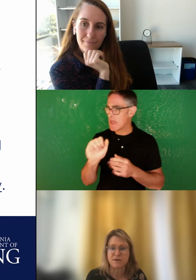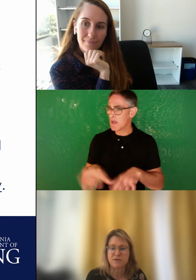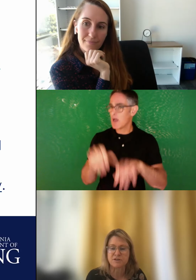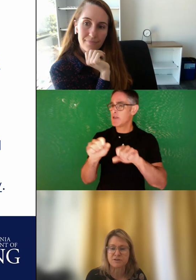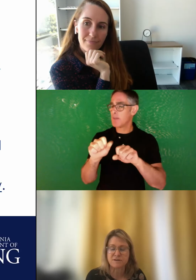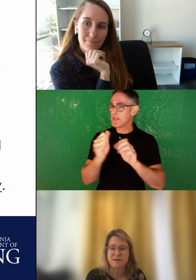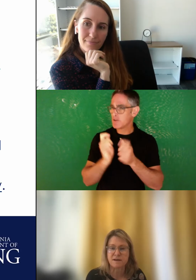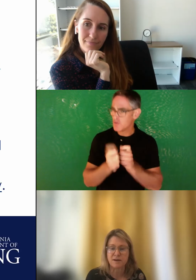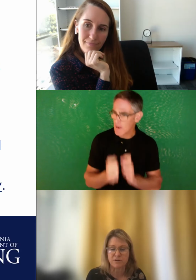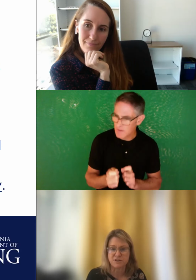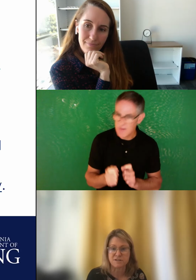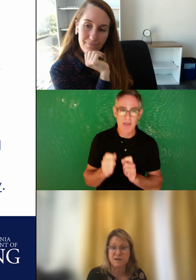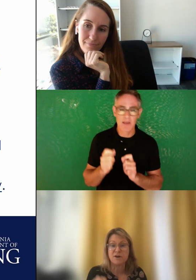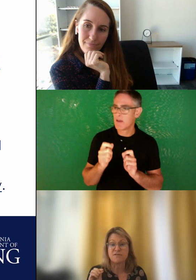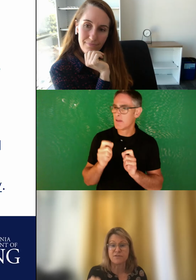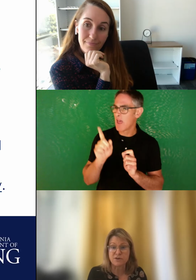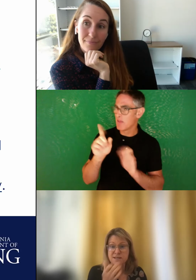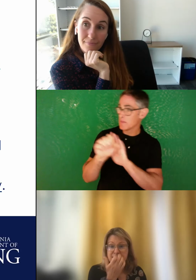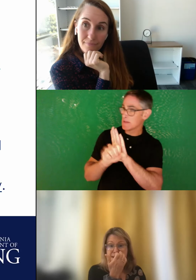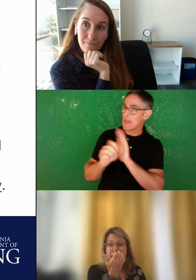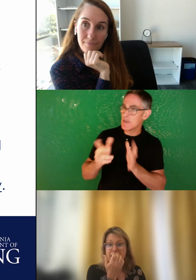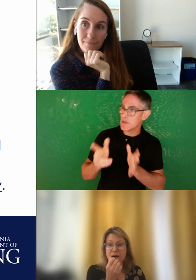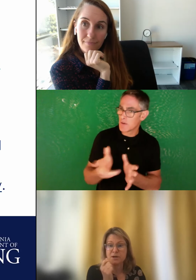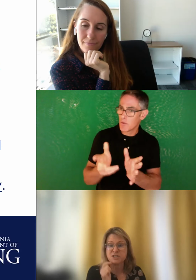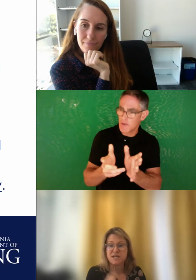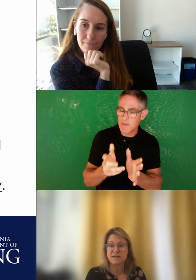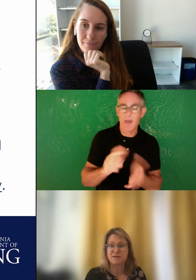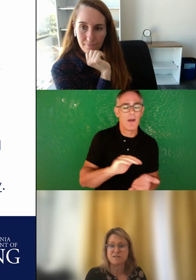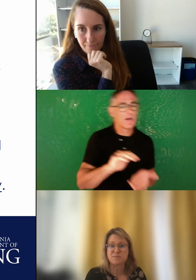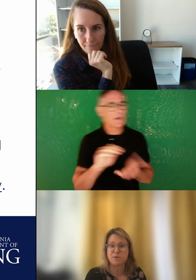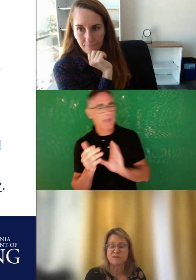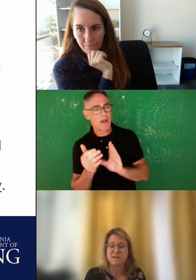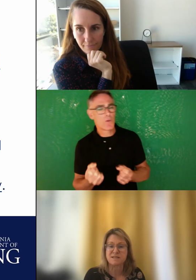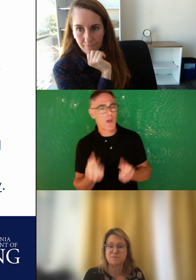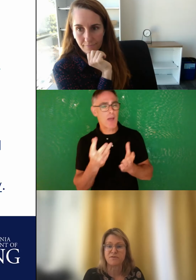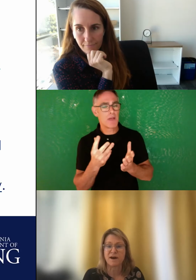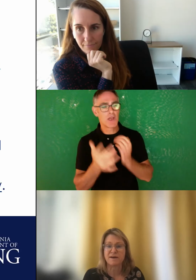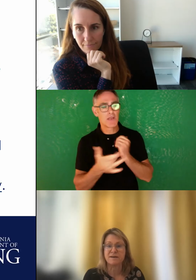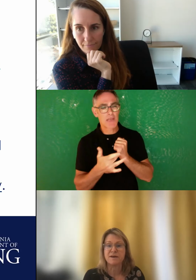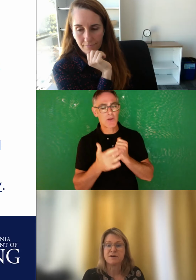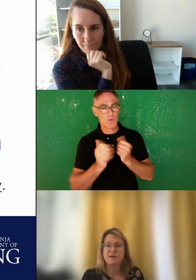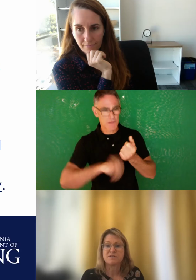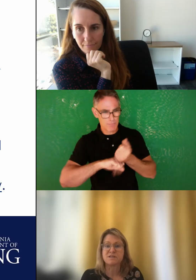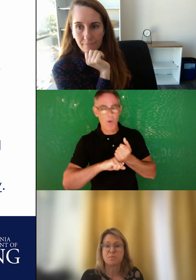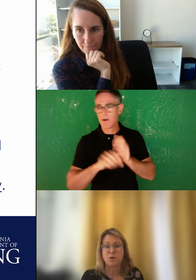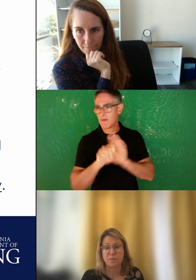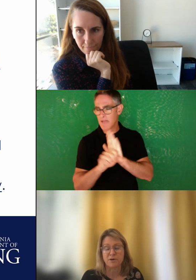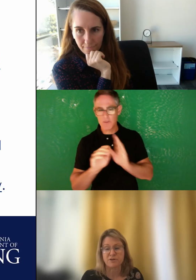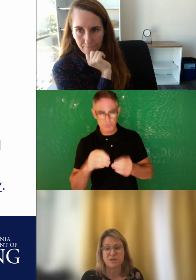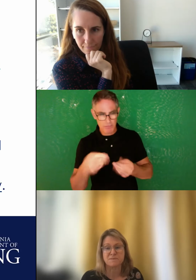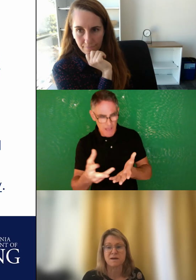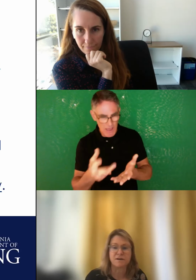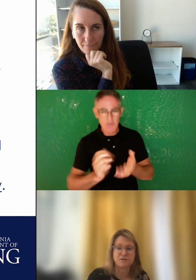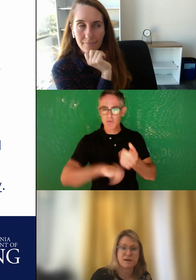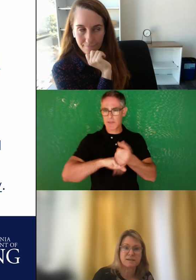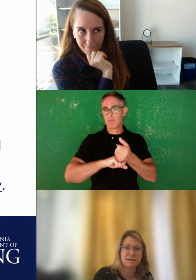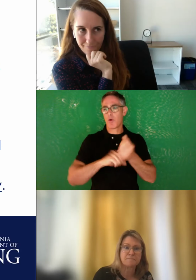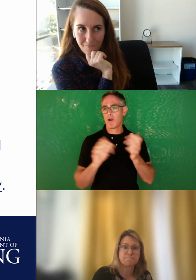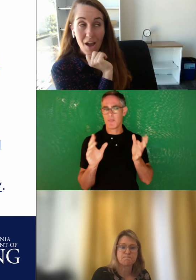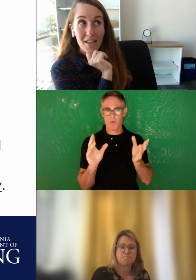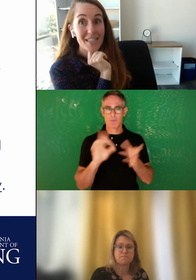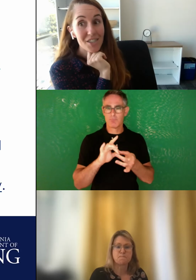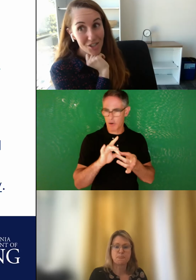state encourages versus how much technical support states provide to support partnerships and